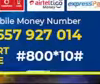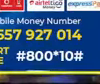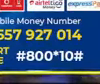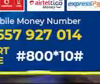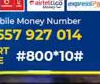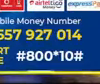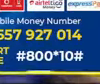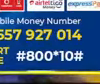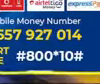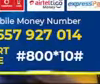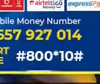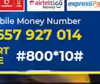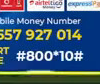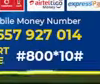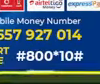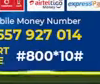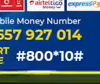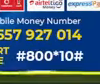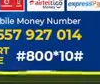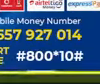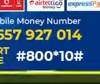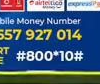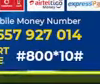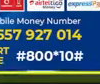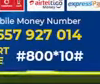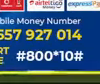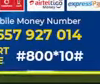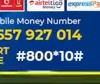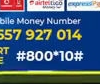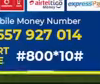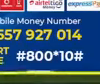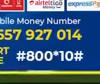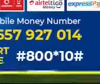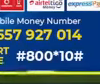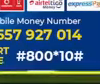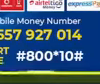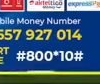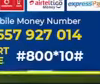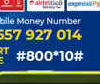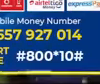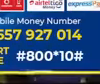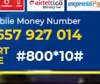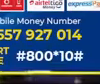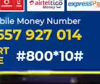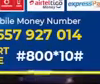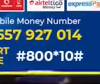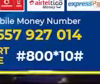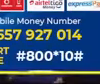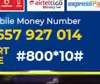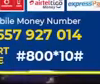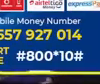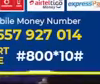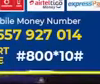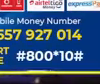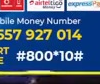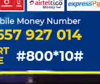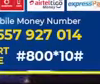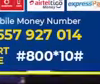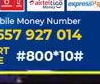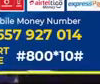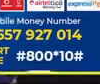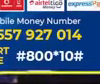pray. May God bless you, my brothers and sisters, that you've continued to fan the prayers, the embers of the prayer